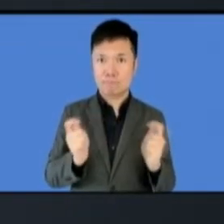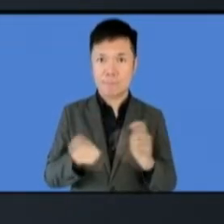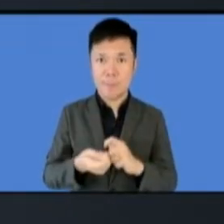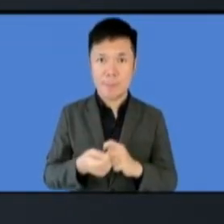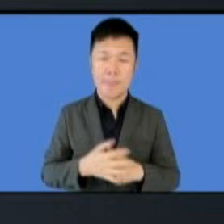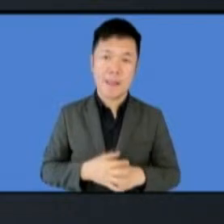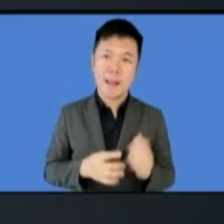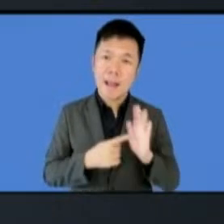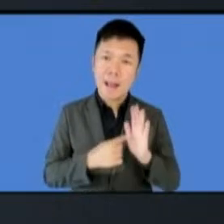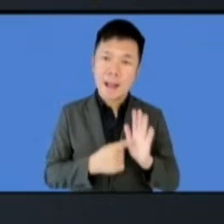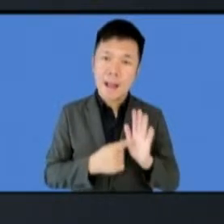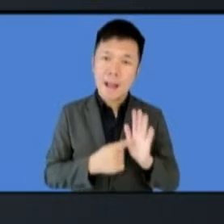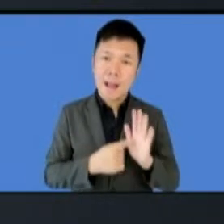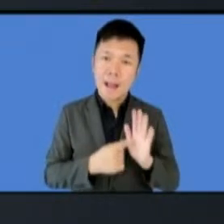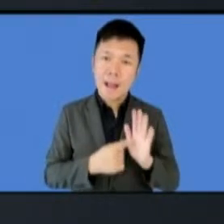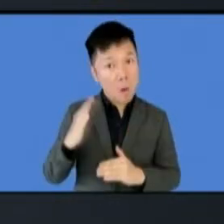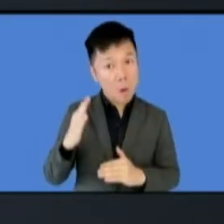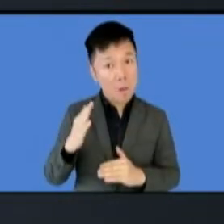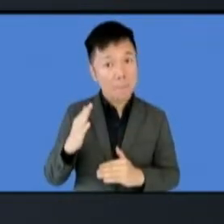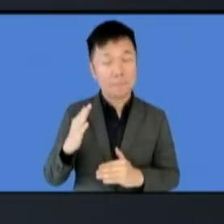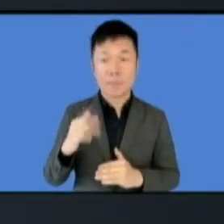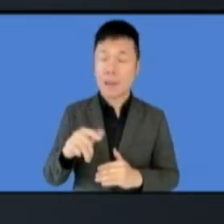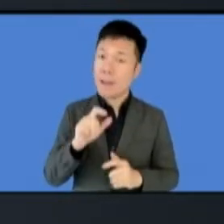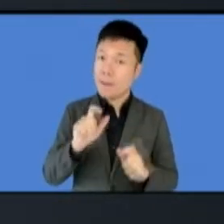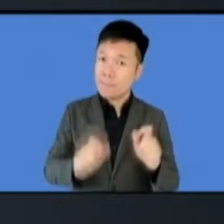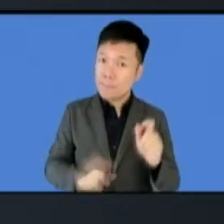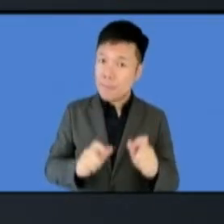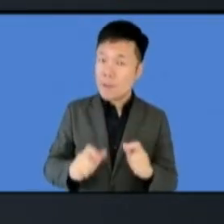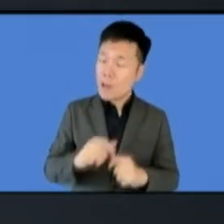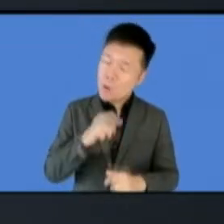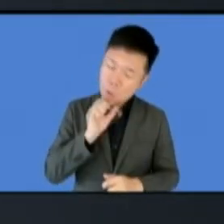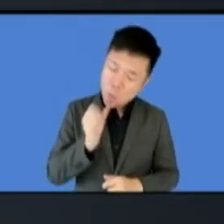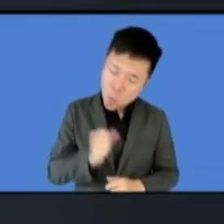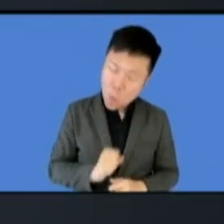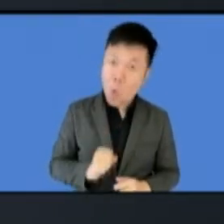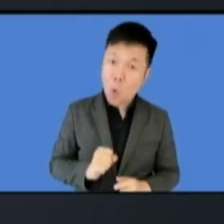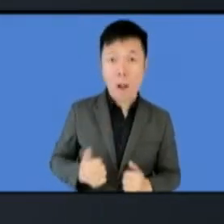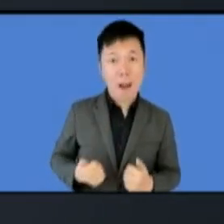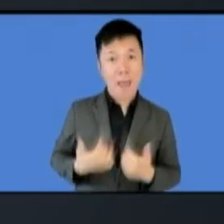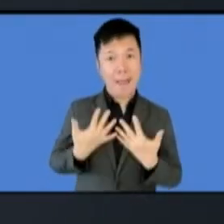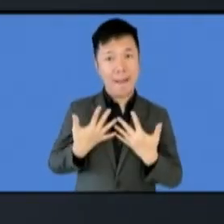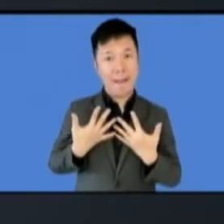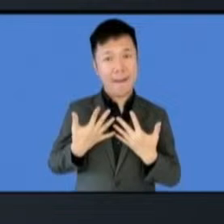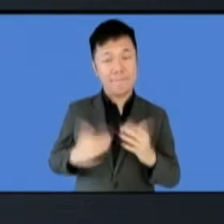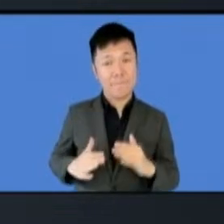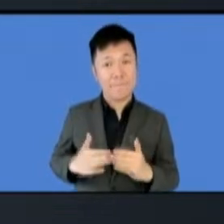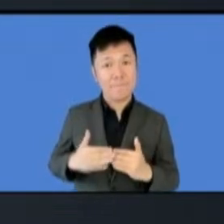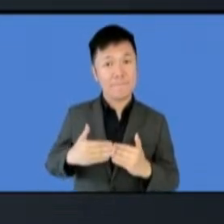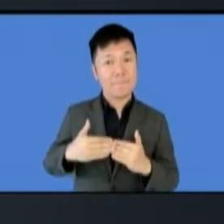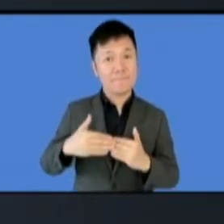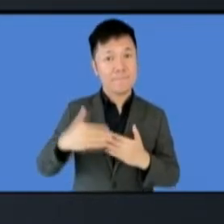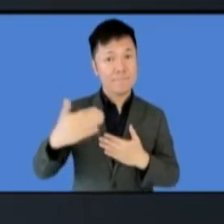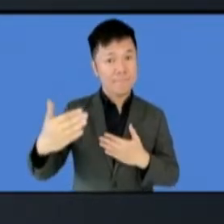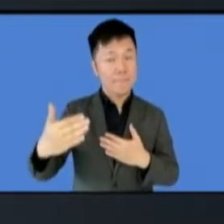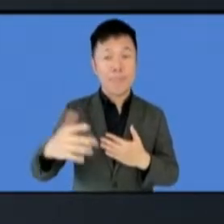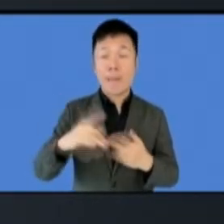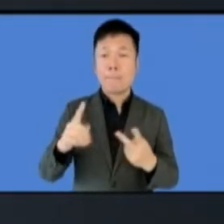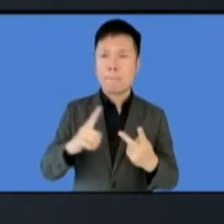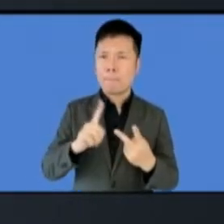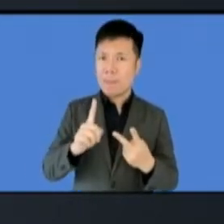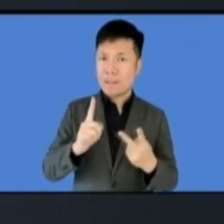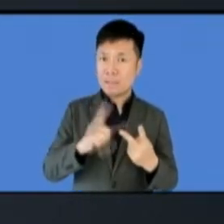expected longer and longer life expectancy, but at the same time, we have the decrease of the fertility. So in that